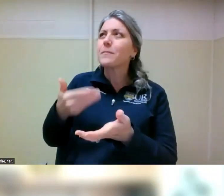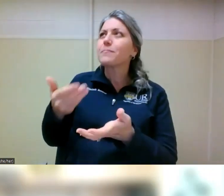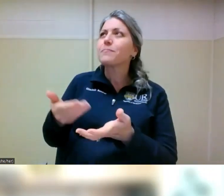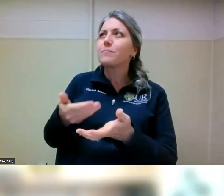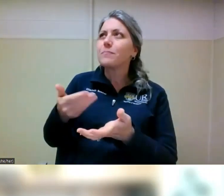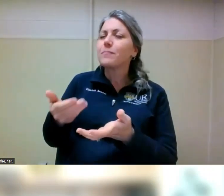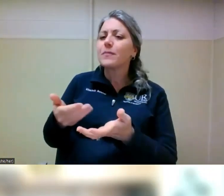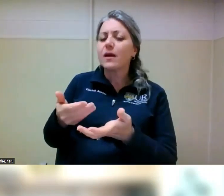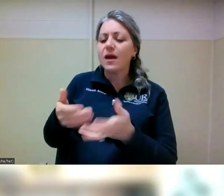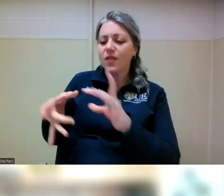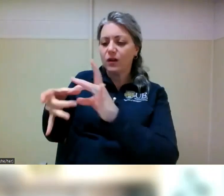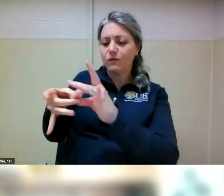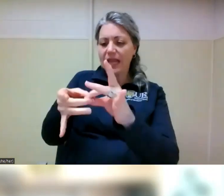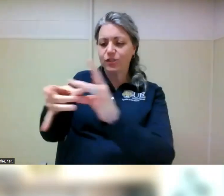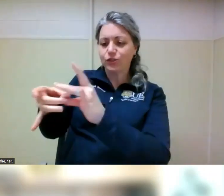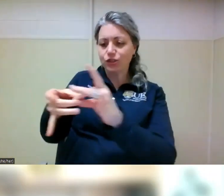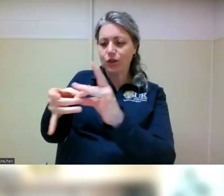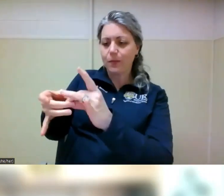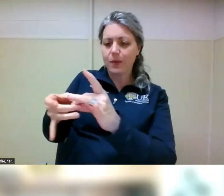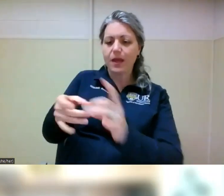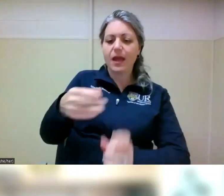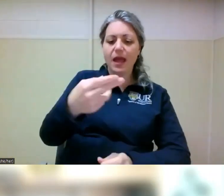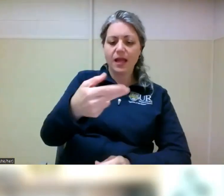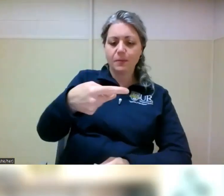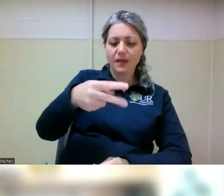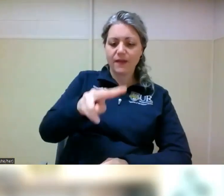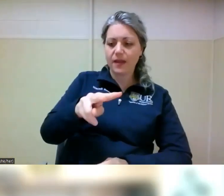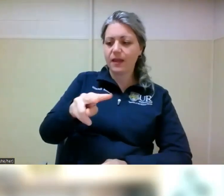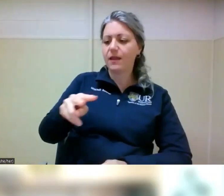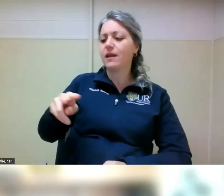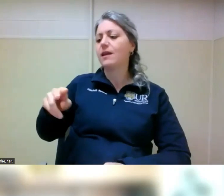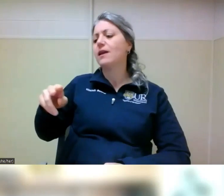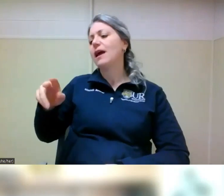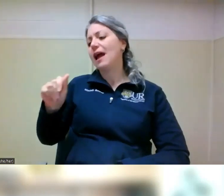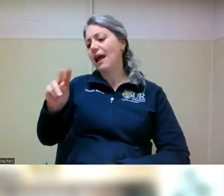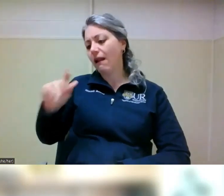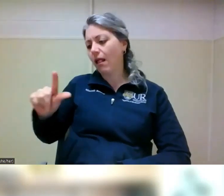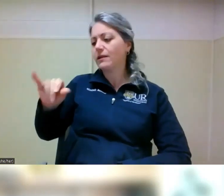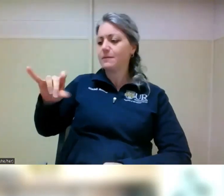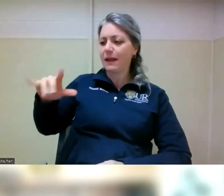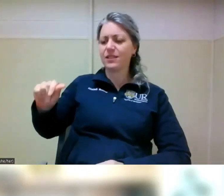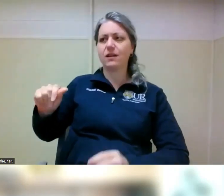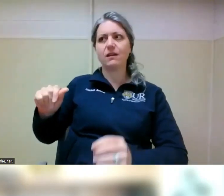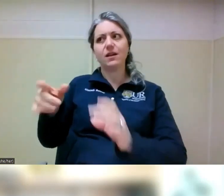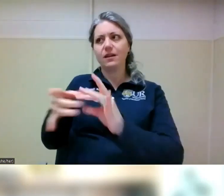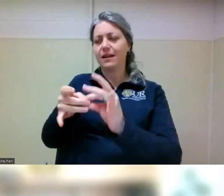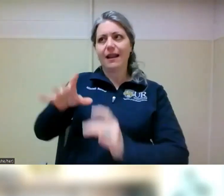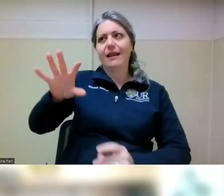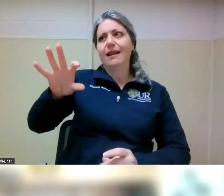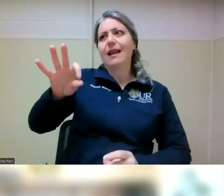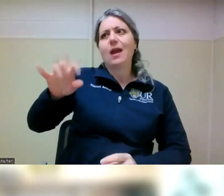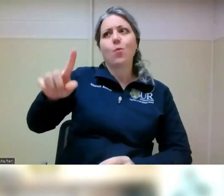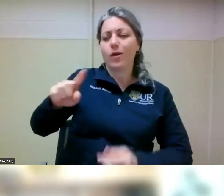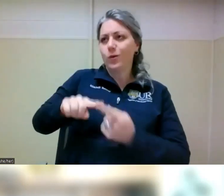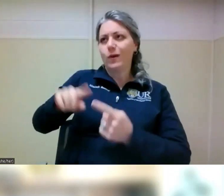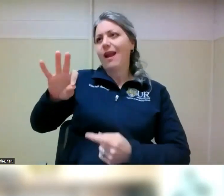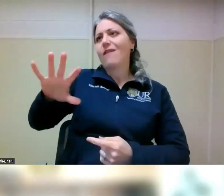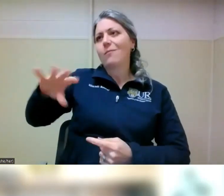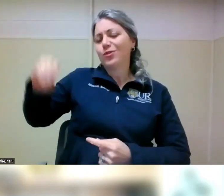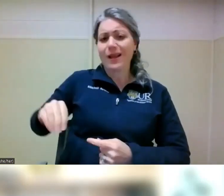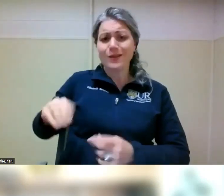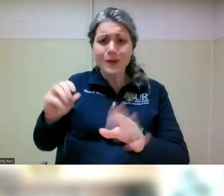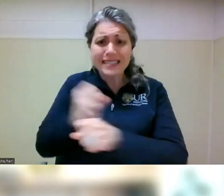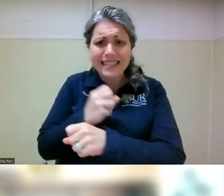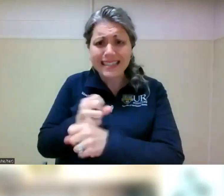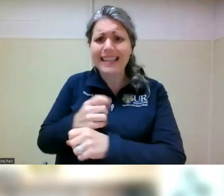the association between HPV and anal dysplasia is upwards of 91 and 95%. So statistically, it's going